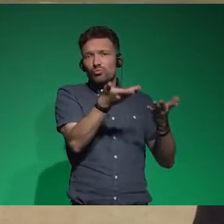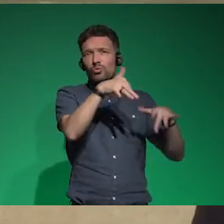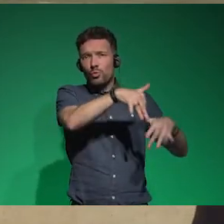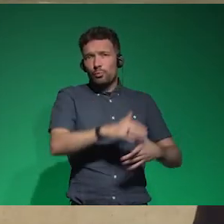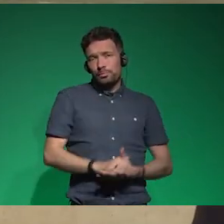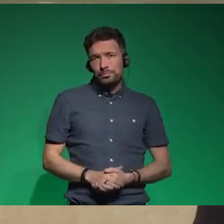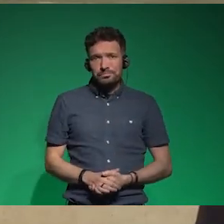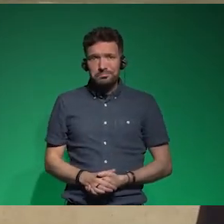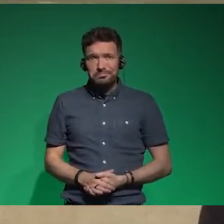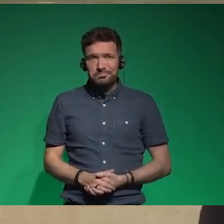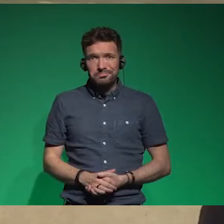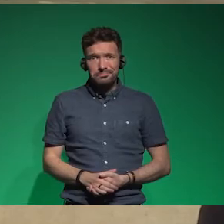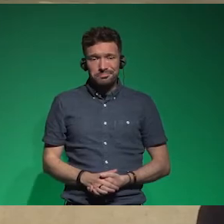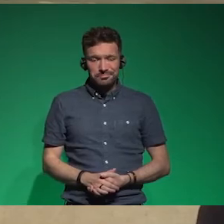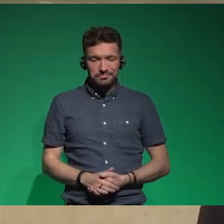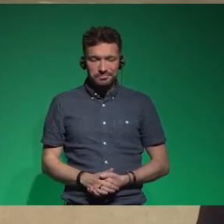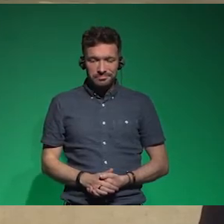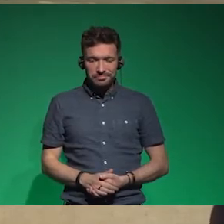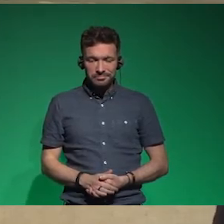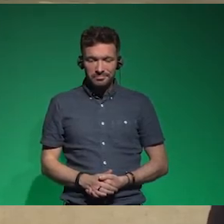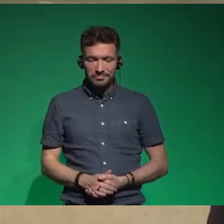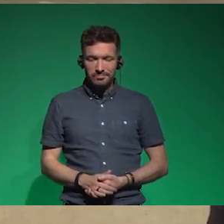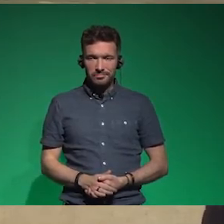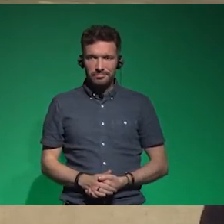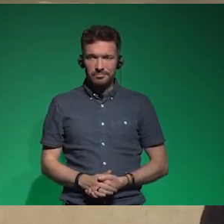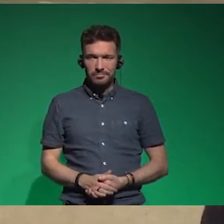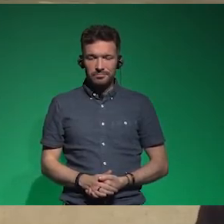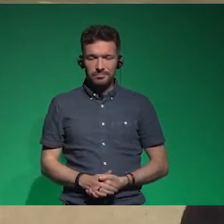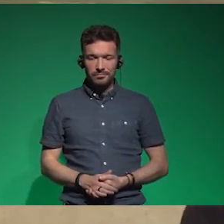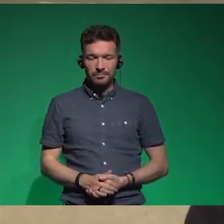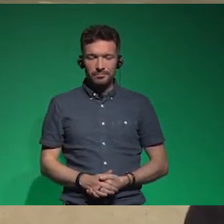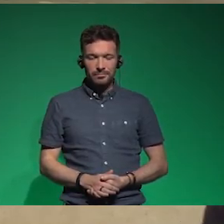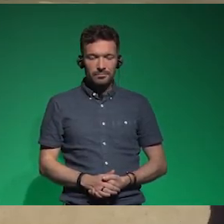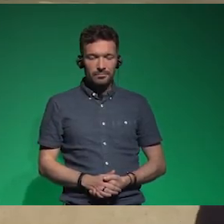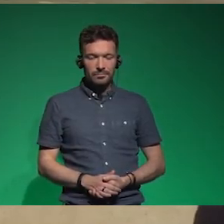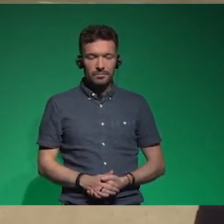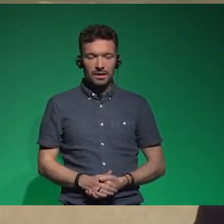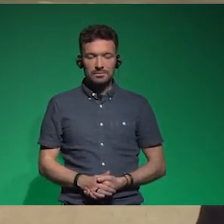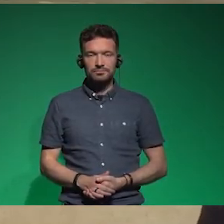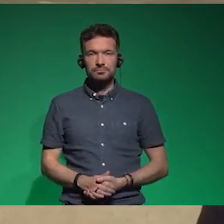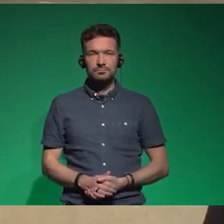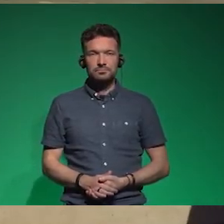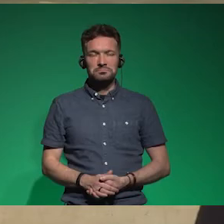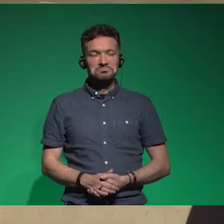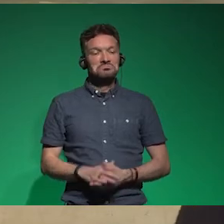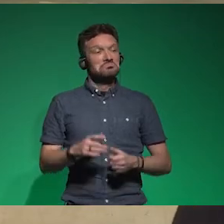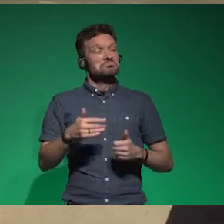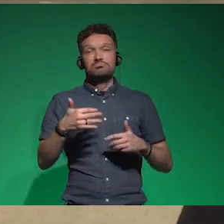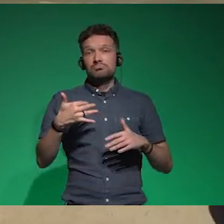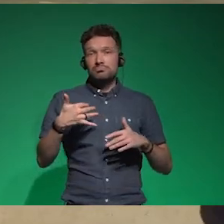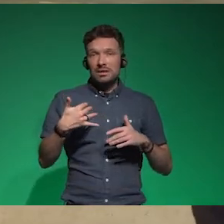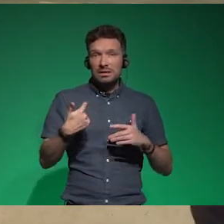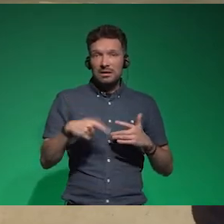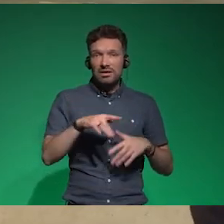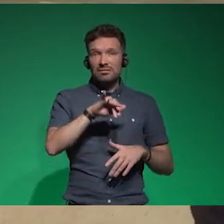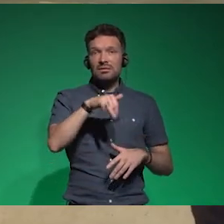one time to this particular area in Jambi, and then we try to look like in next December, like